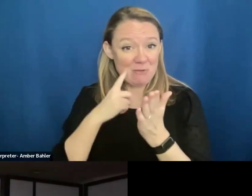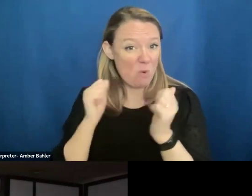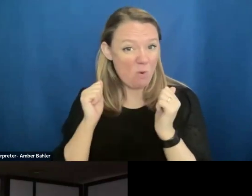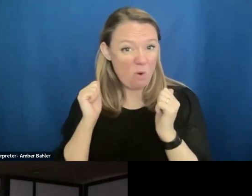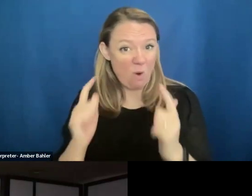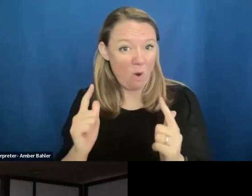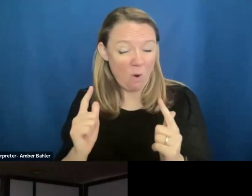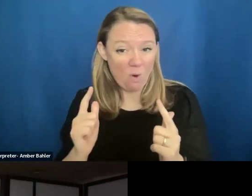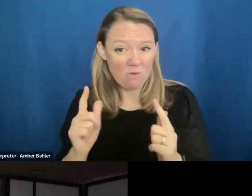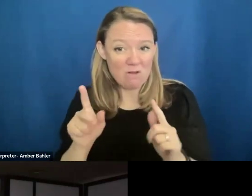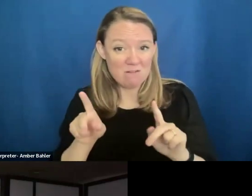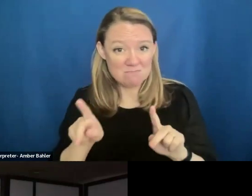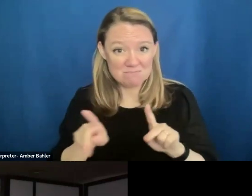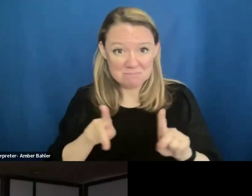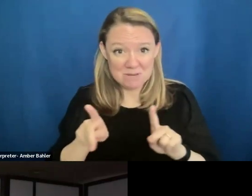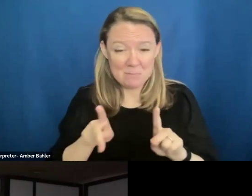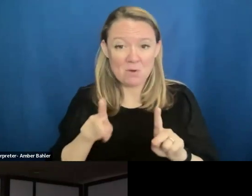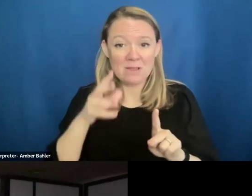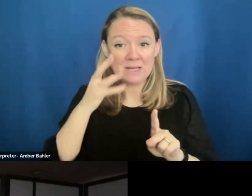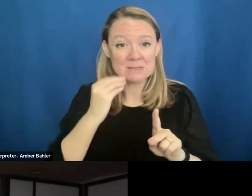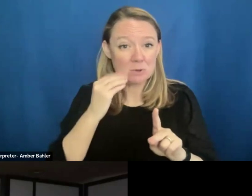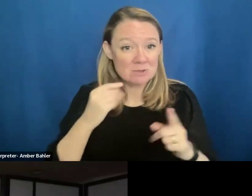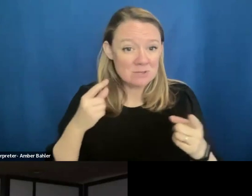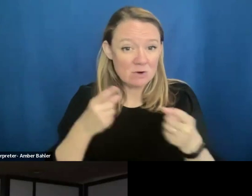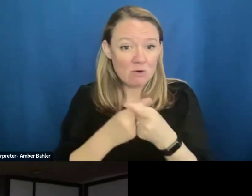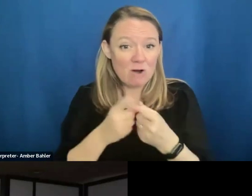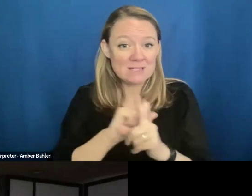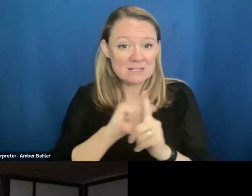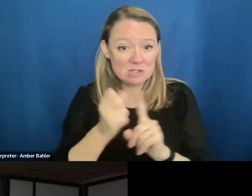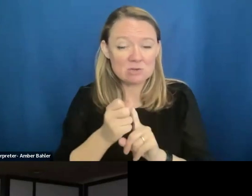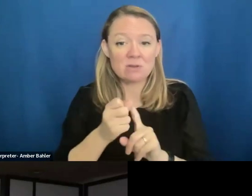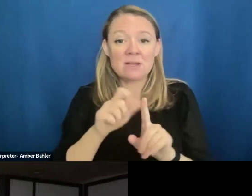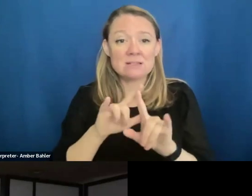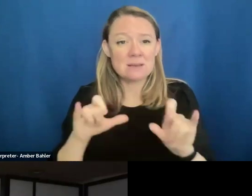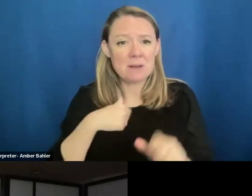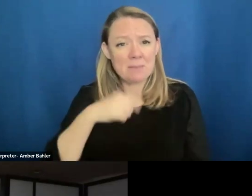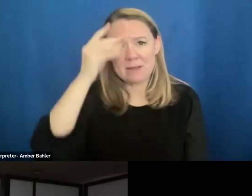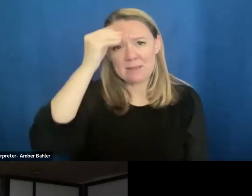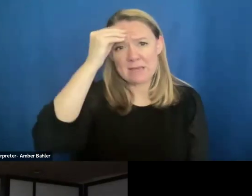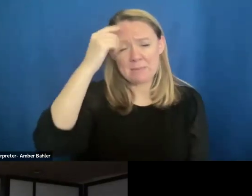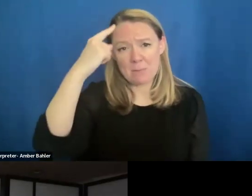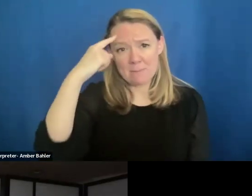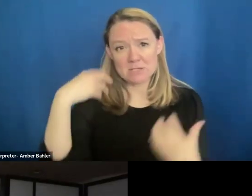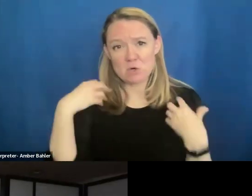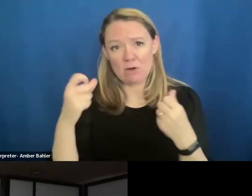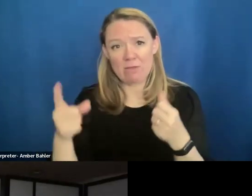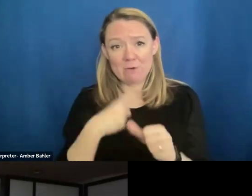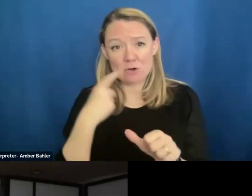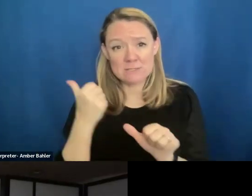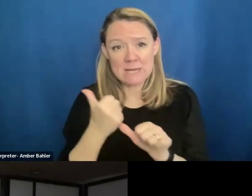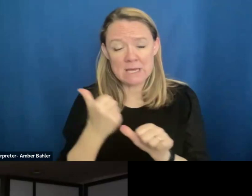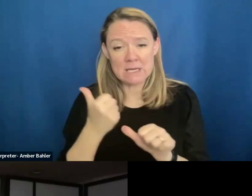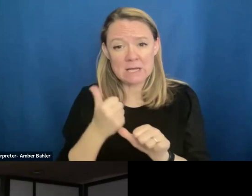really anyone that might be in a crisis situation. So, and I was also thinking about the mental health first aid training that is available